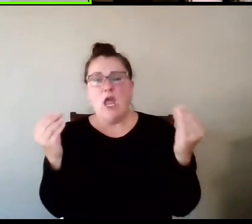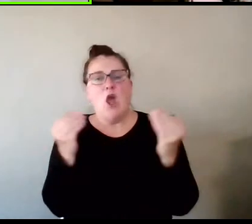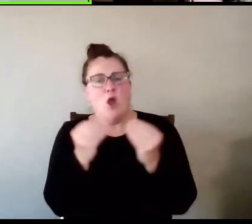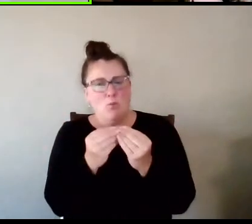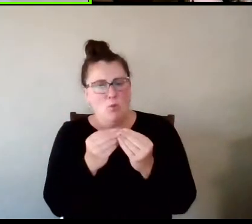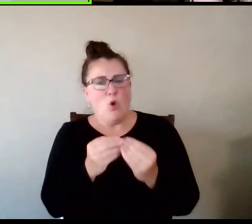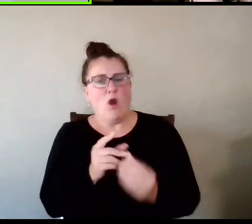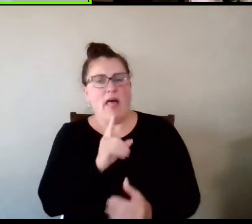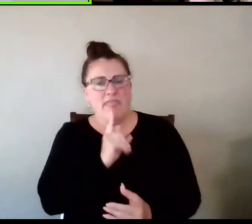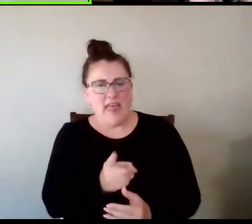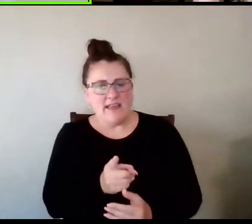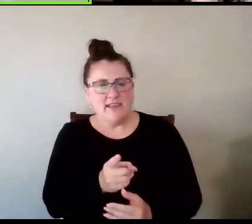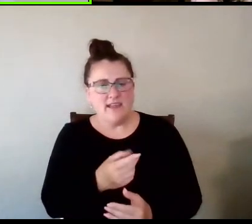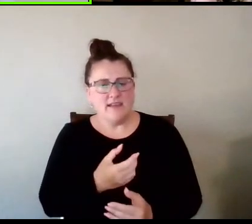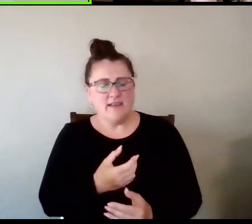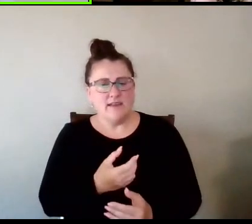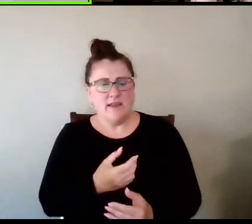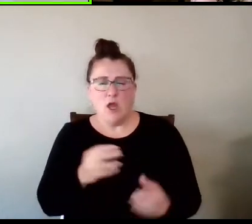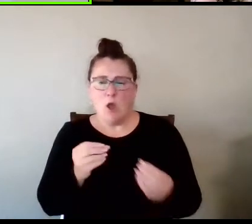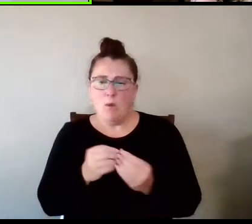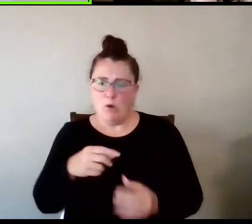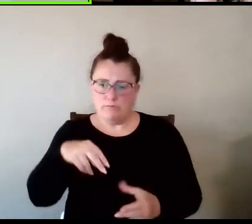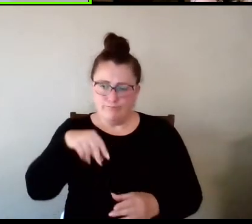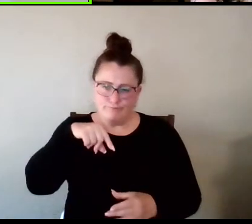authentic, much more purposeful,